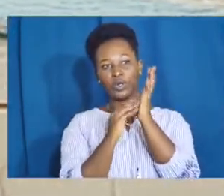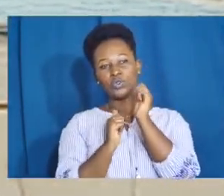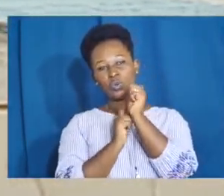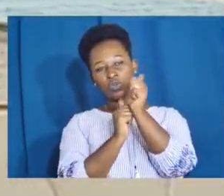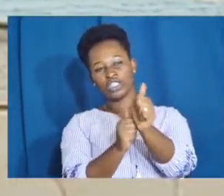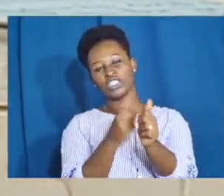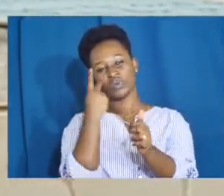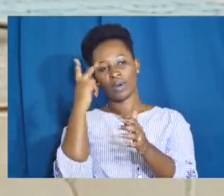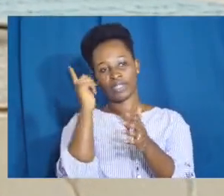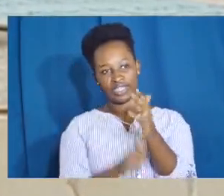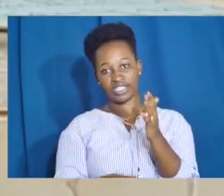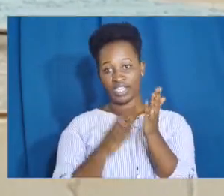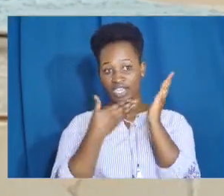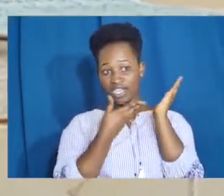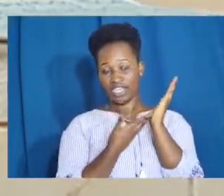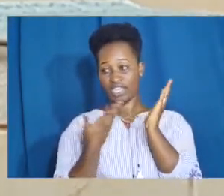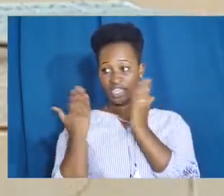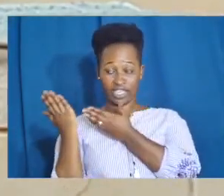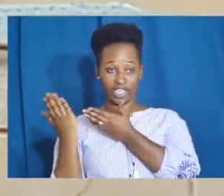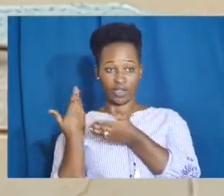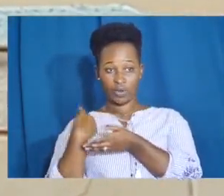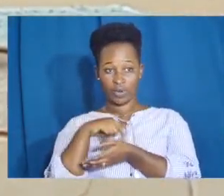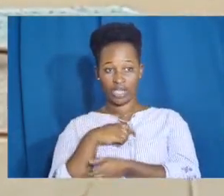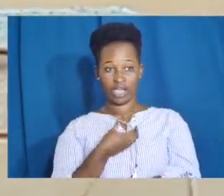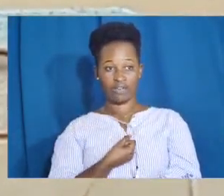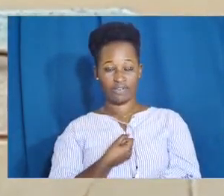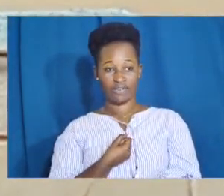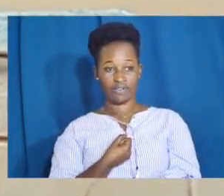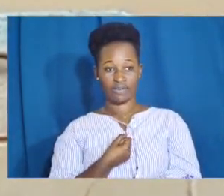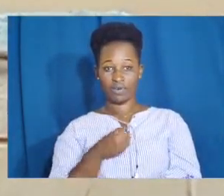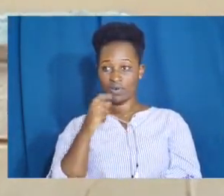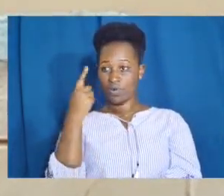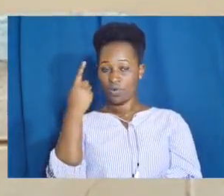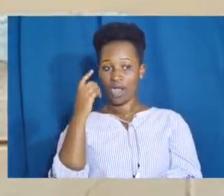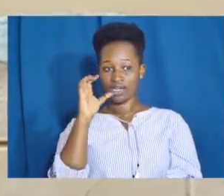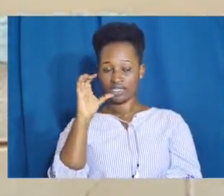seen. Here we have cyanobacteria. One cell.